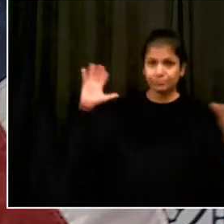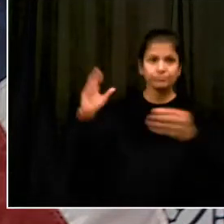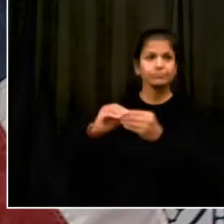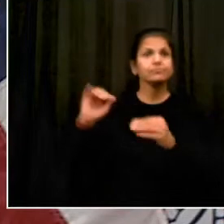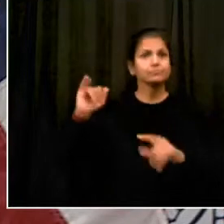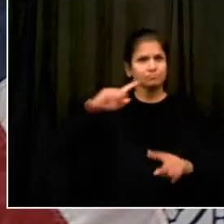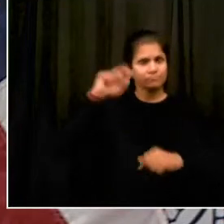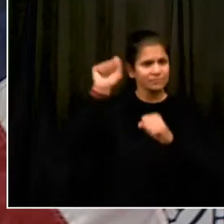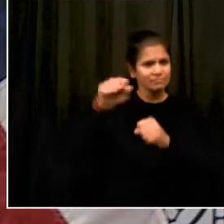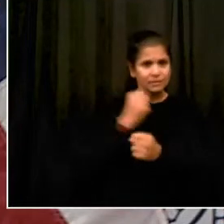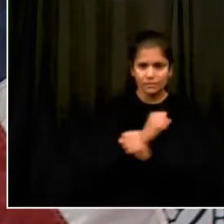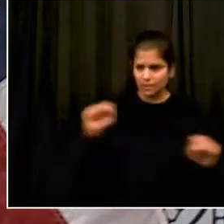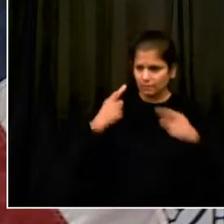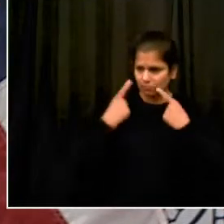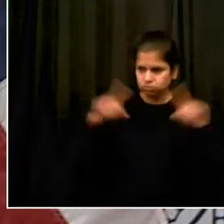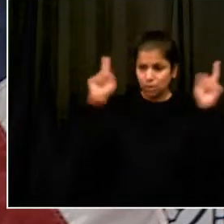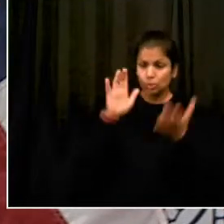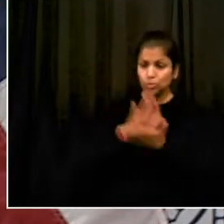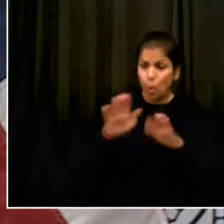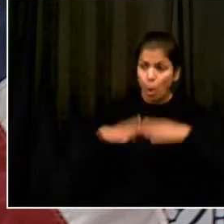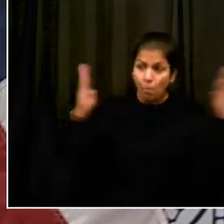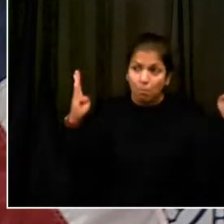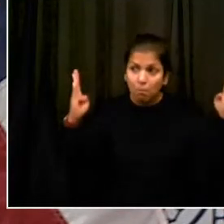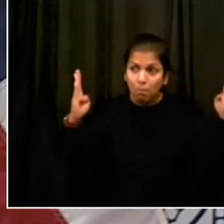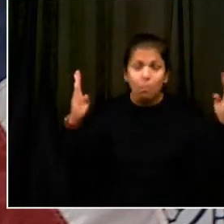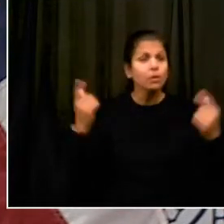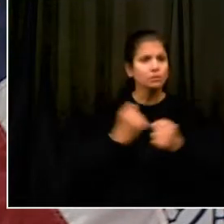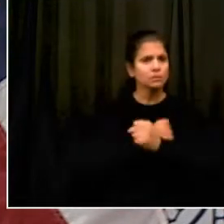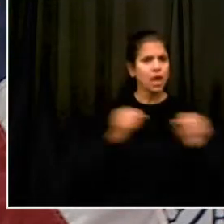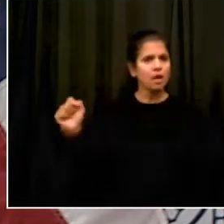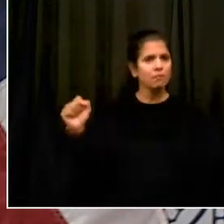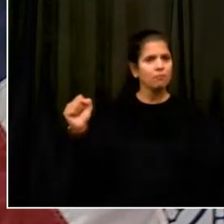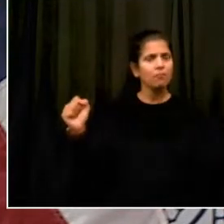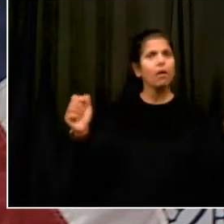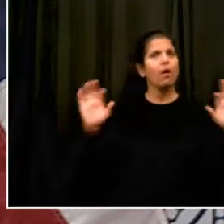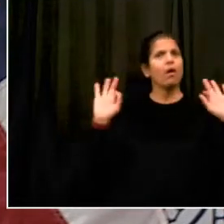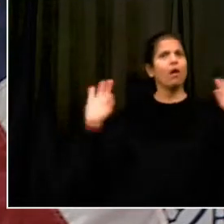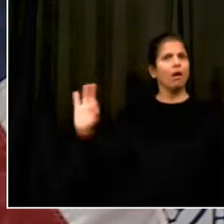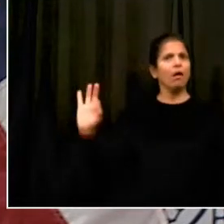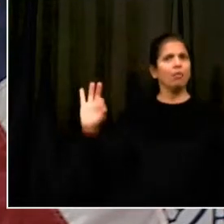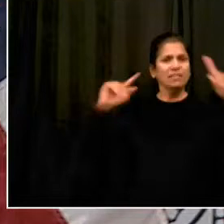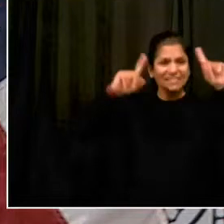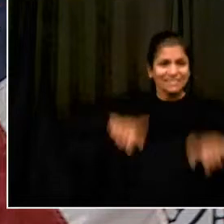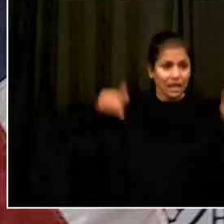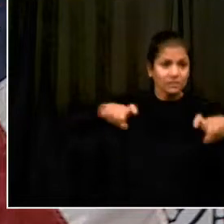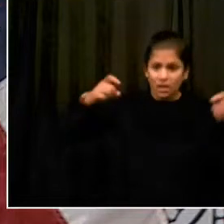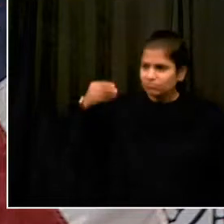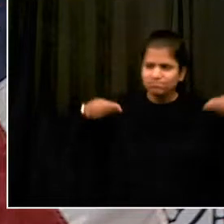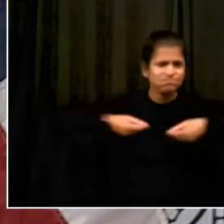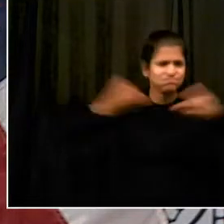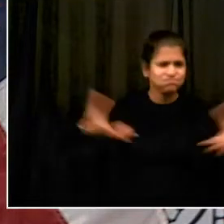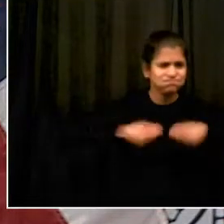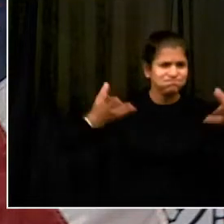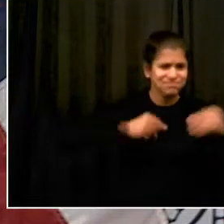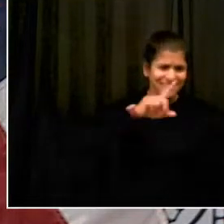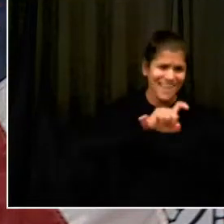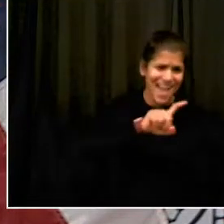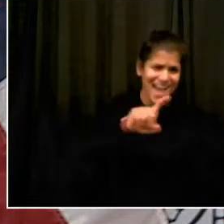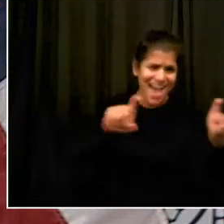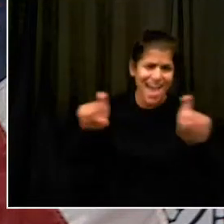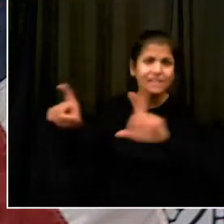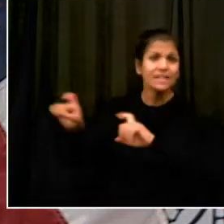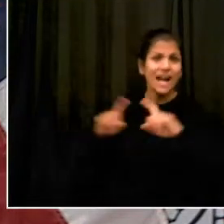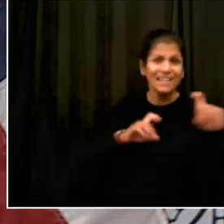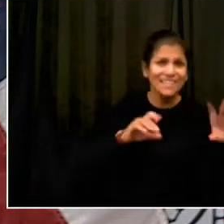standard of combined health and safety actions that worked. What we didn't know back in July